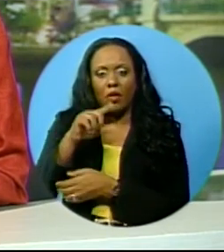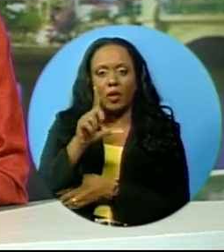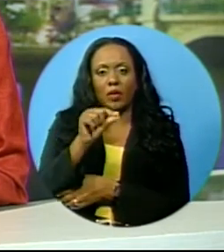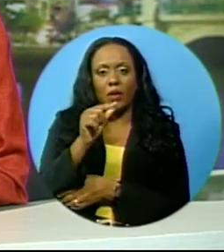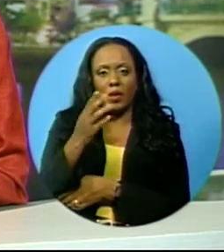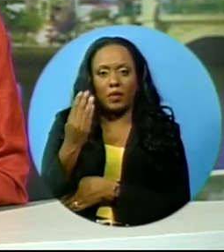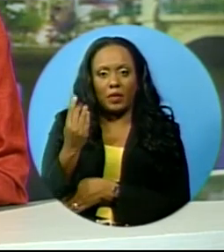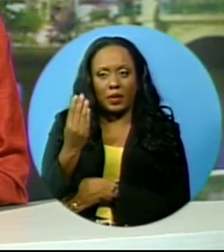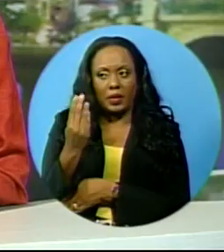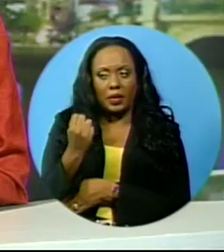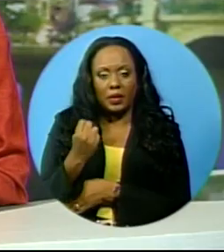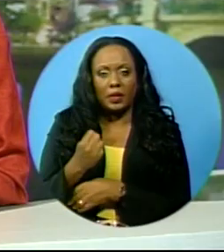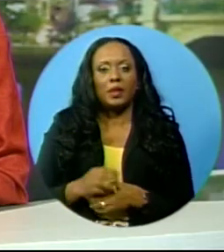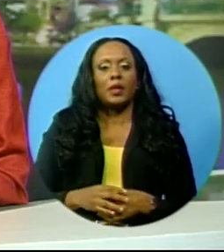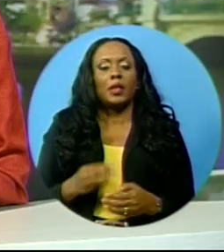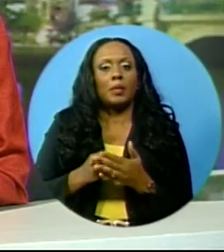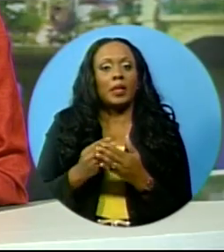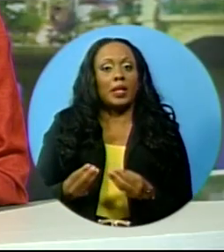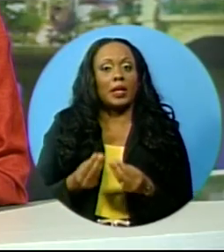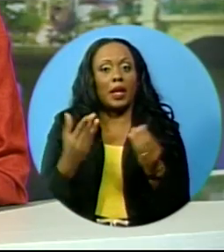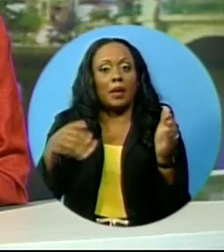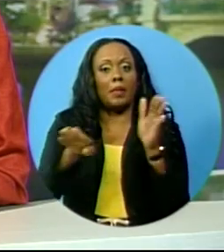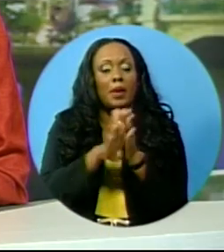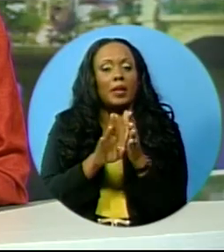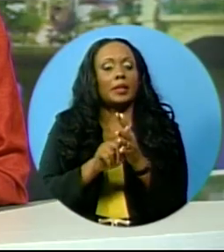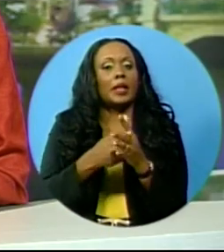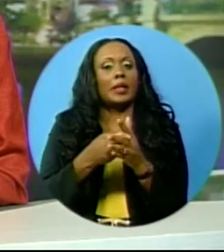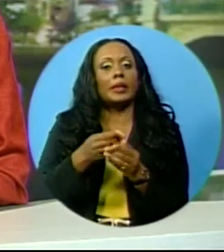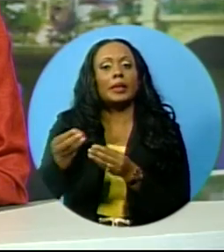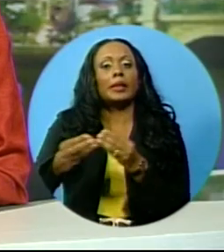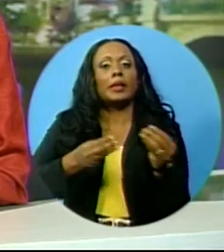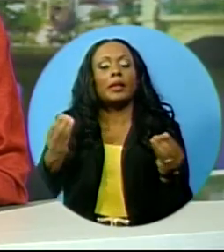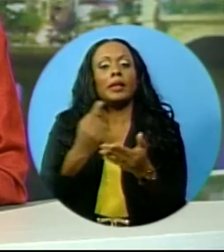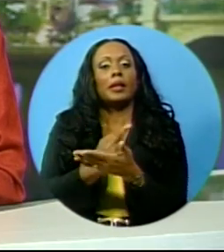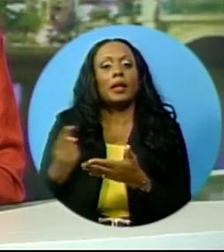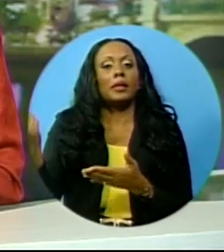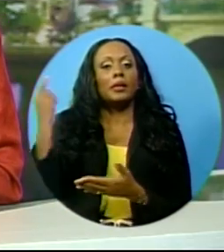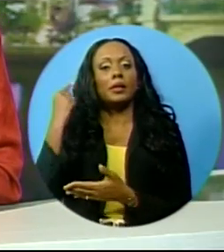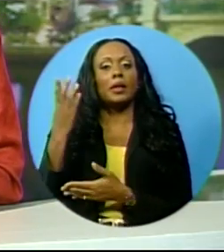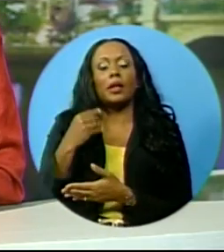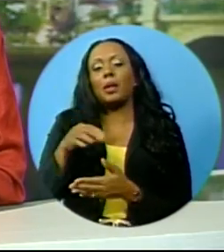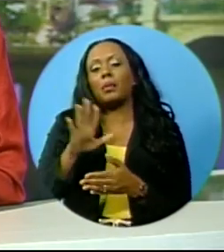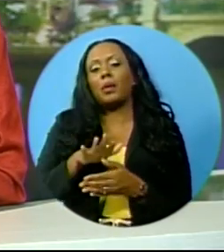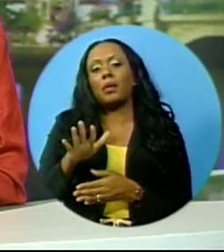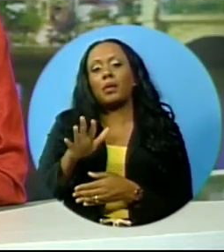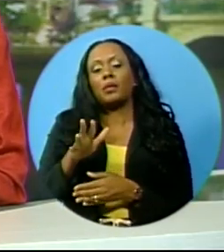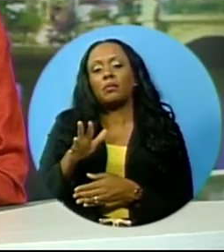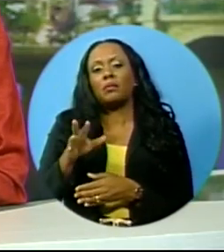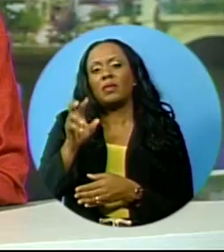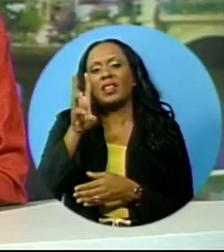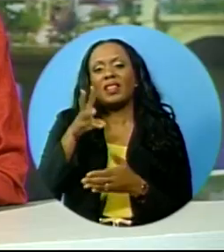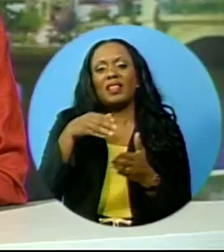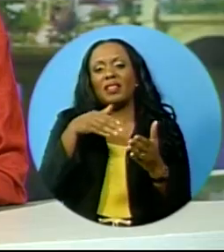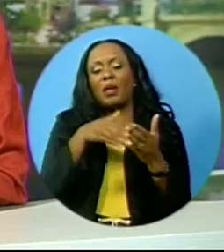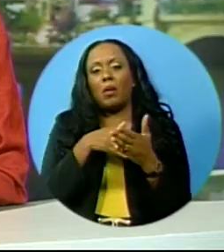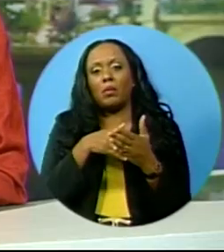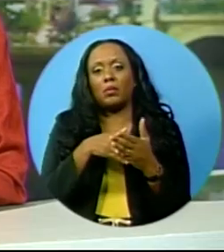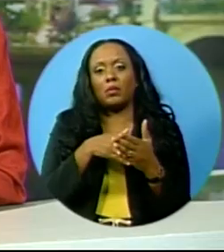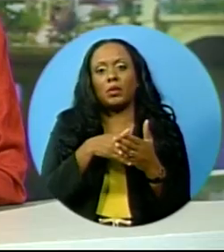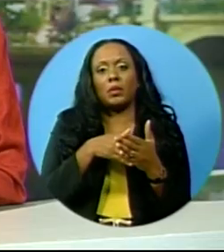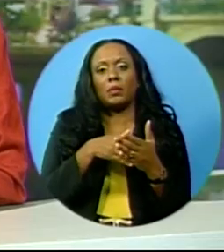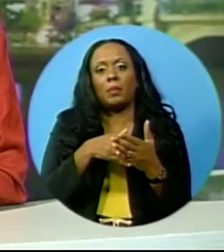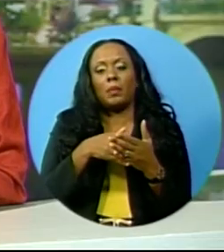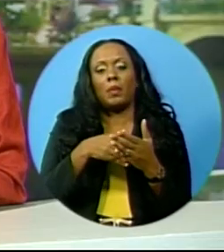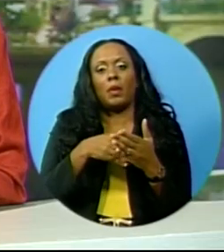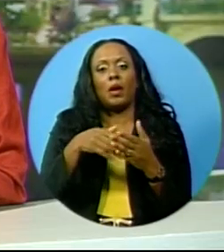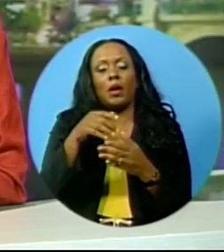that the refunds started going out last week and that about 6,000 returns have so far been sent out. However,